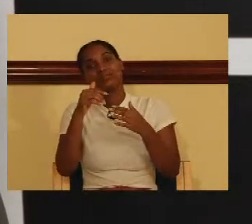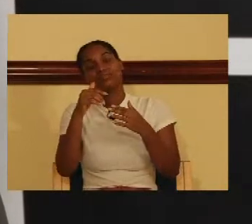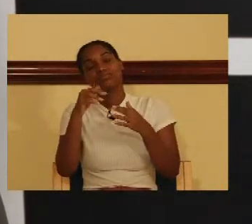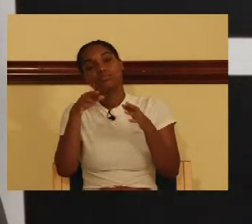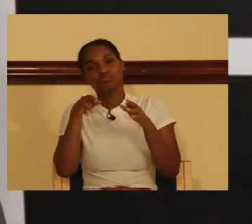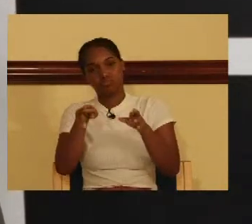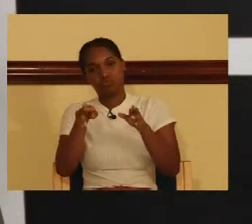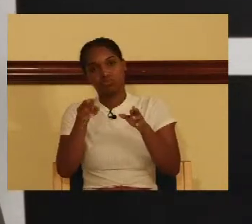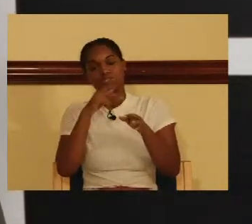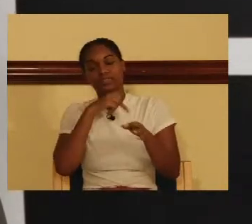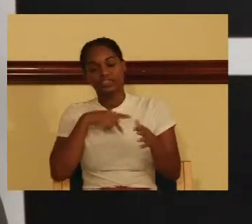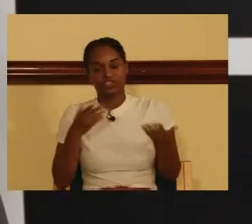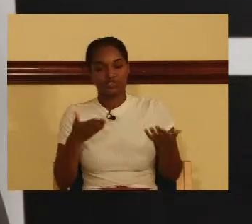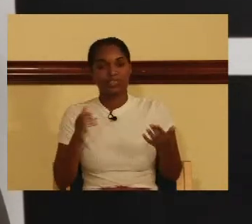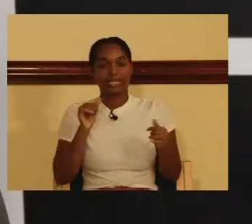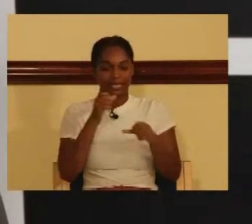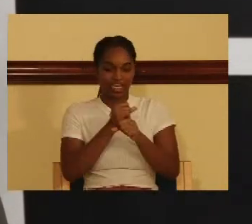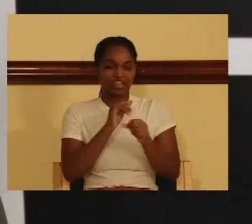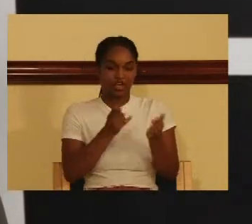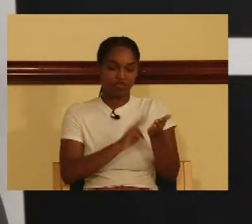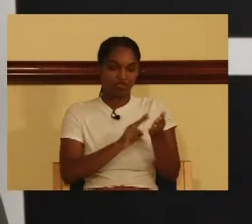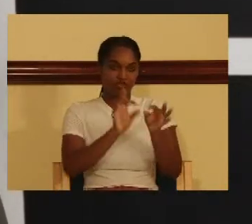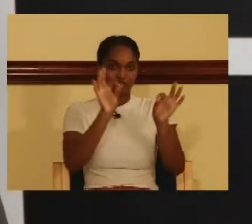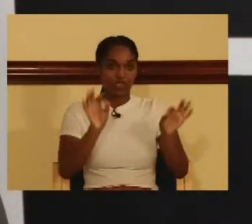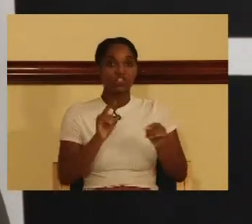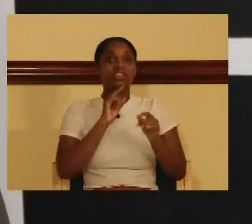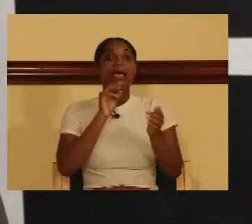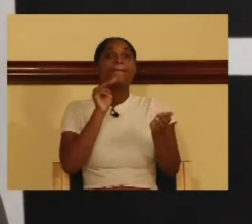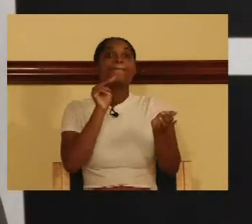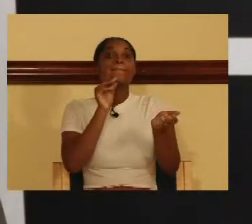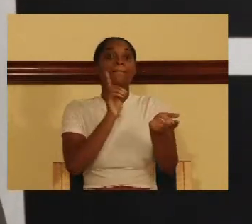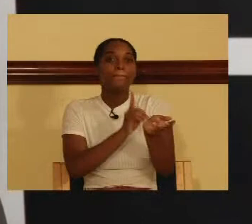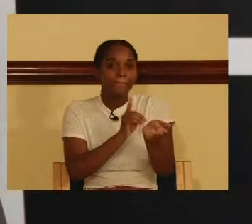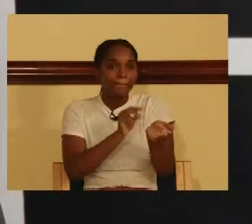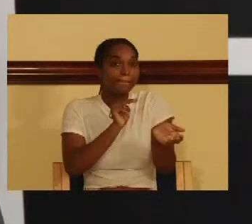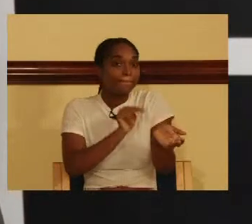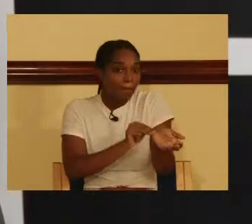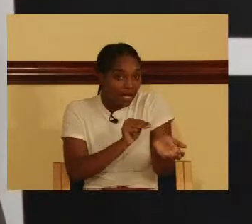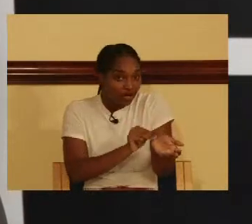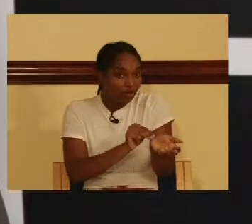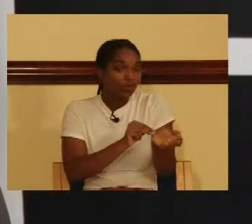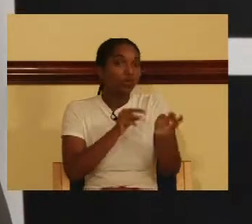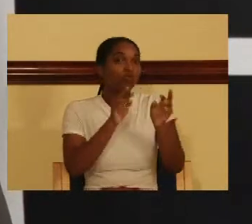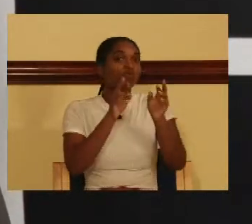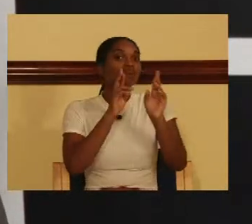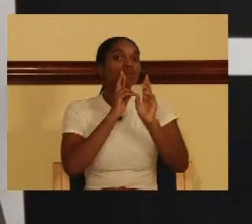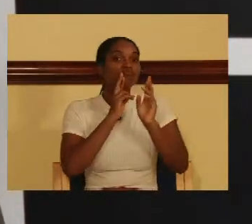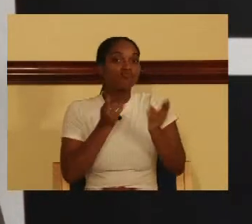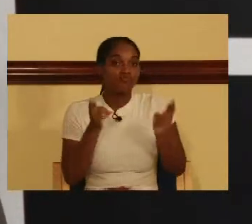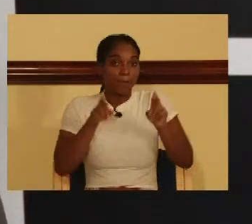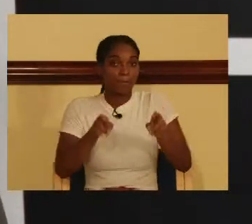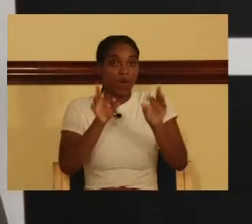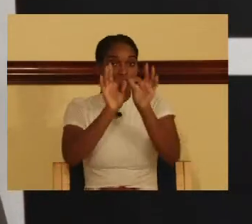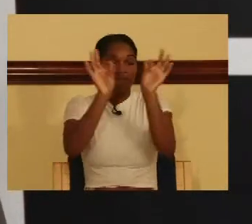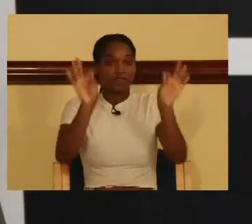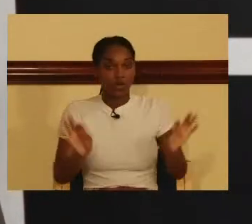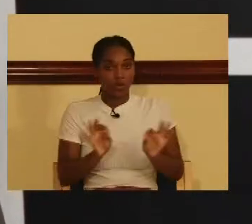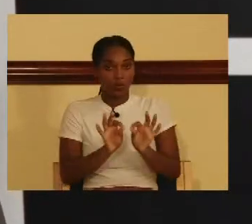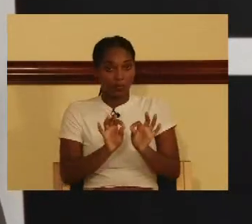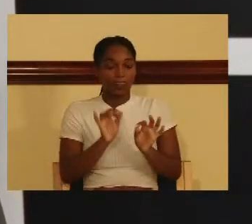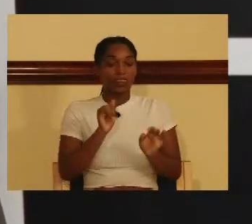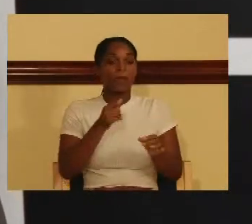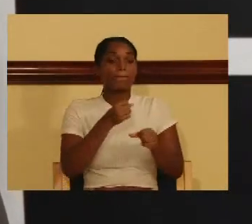can get that registration form. So it's a medical report form that has to be completed by the medical professional to verify